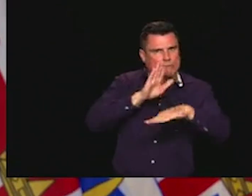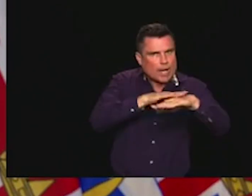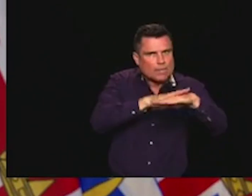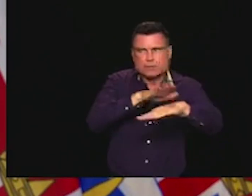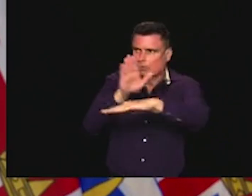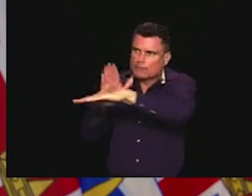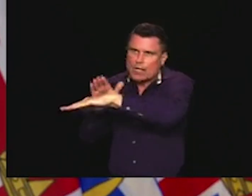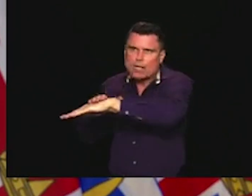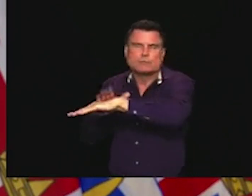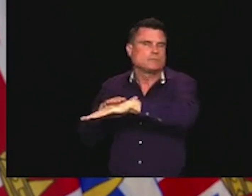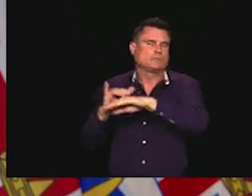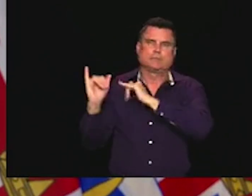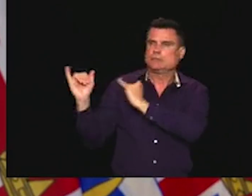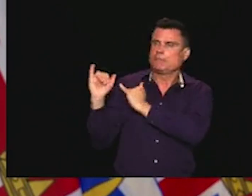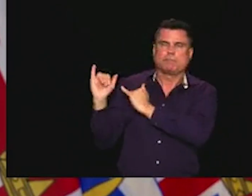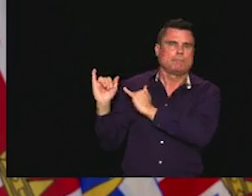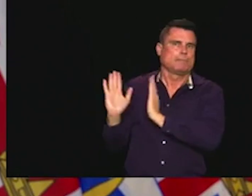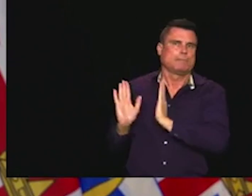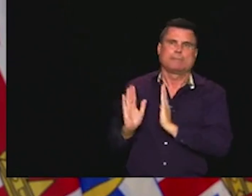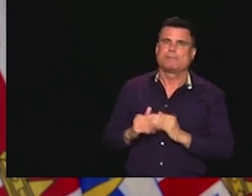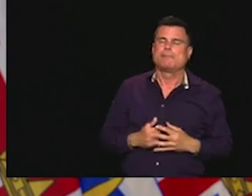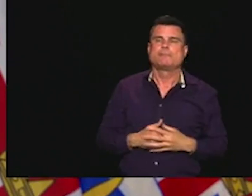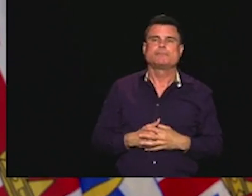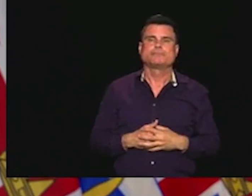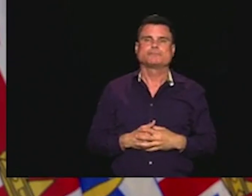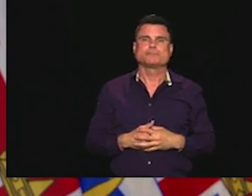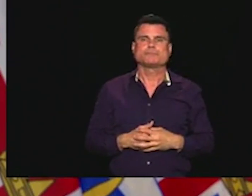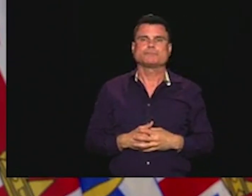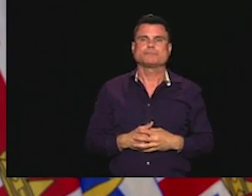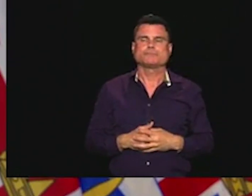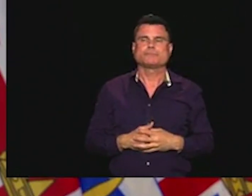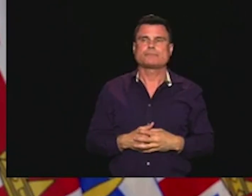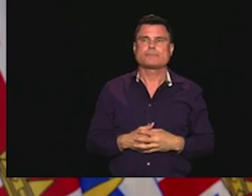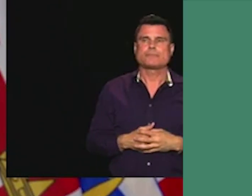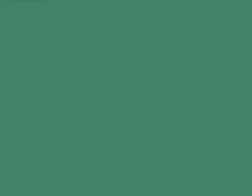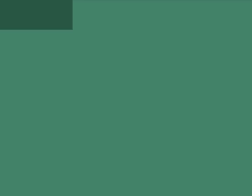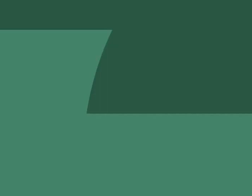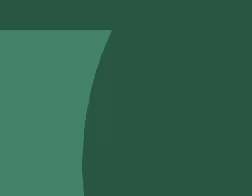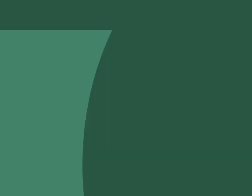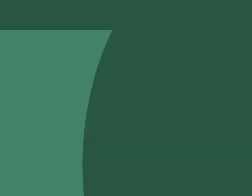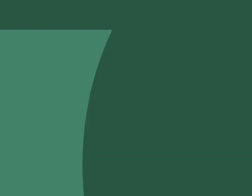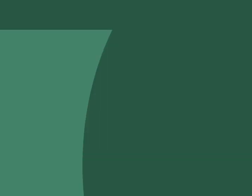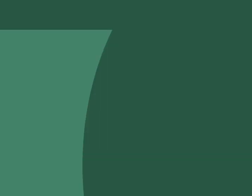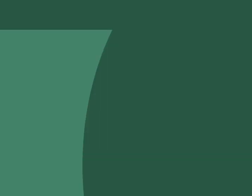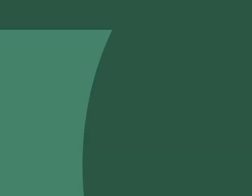providing the important advice to people who are contacts of cases across the borders.